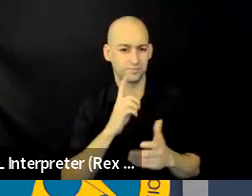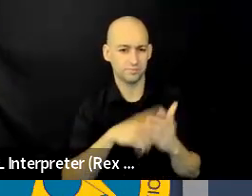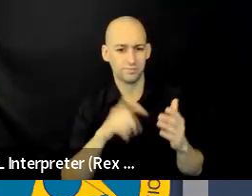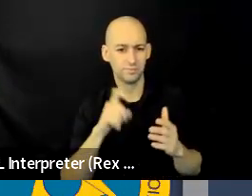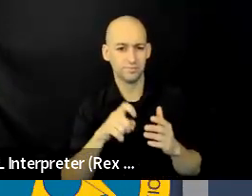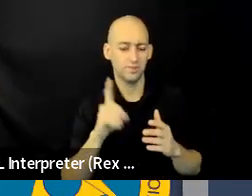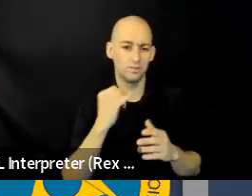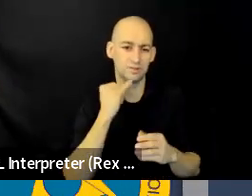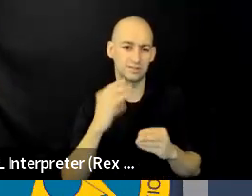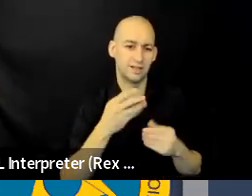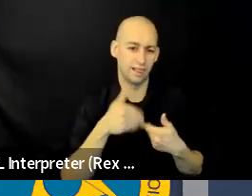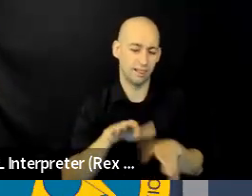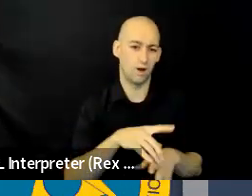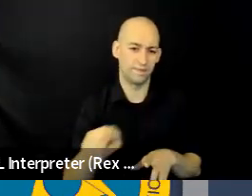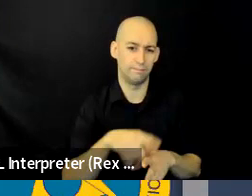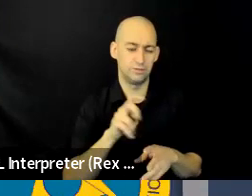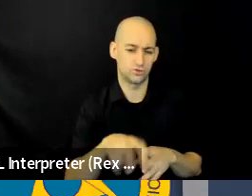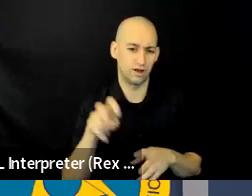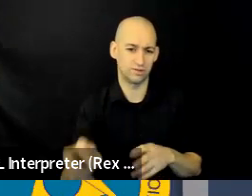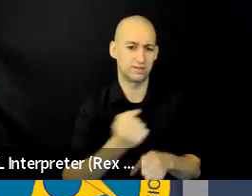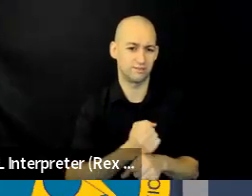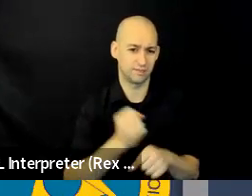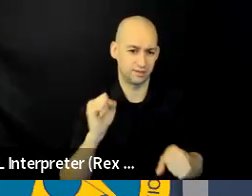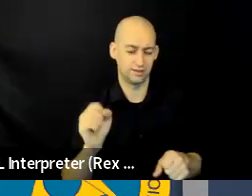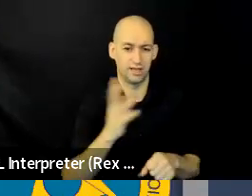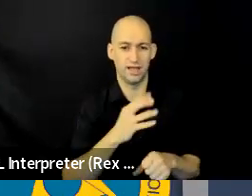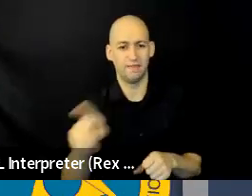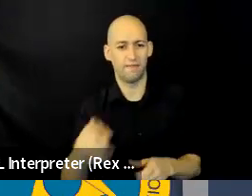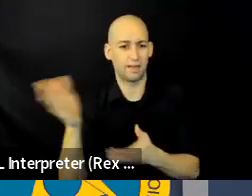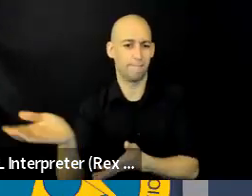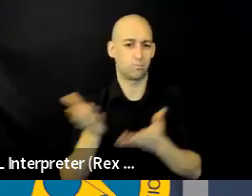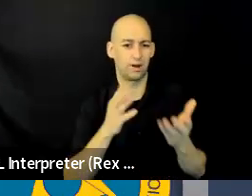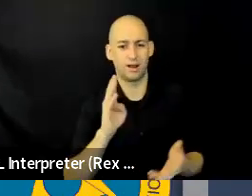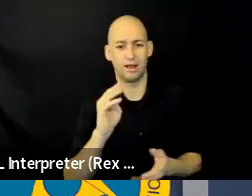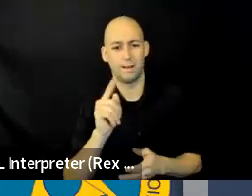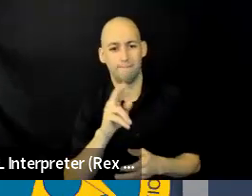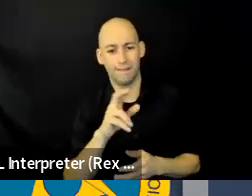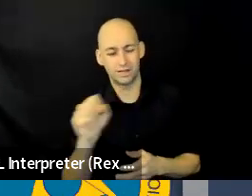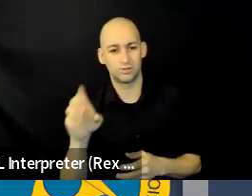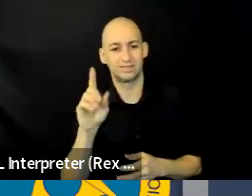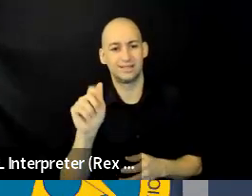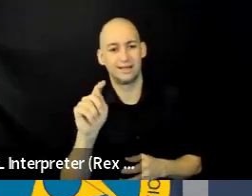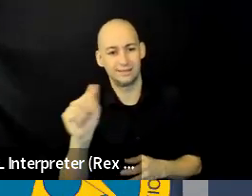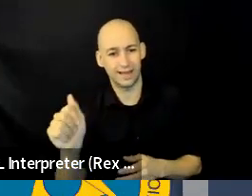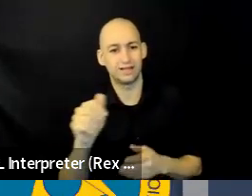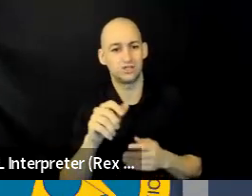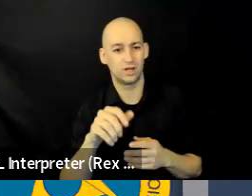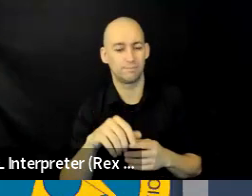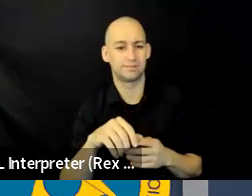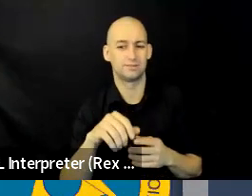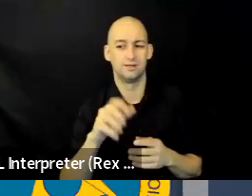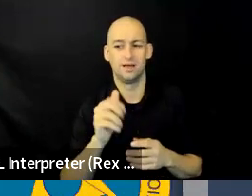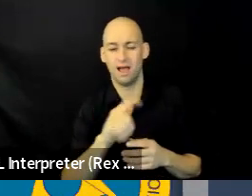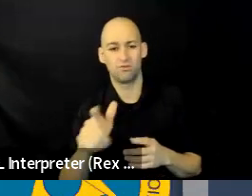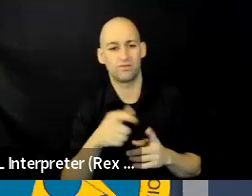do is allow those to travel that safely, and then they can haul the mattresses, potato chips, and everything back from the East Coast. And in the long